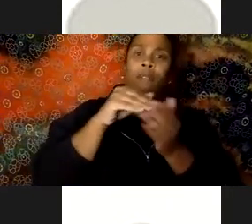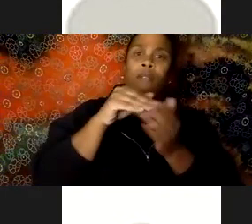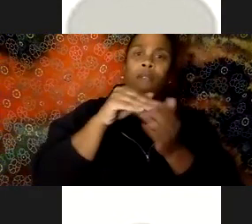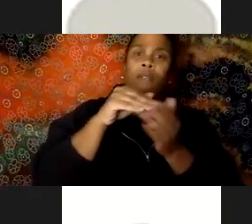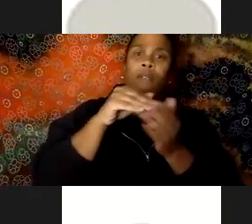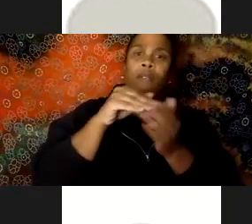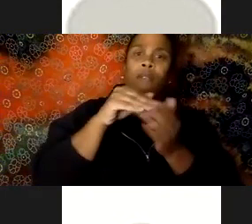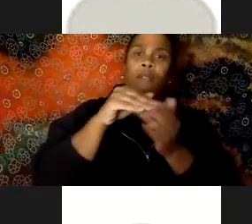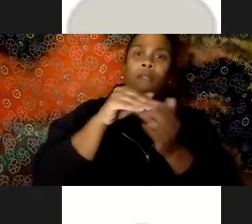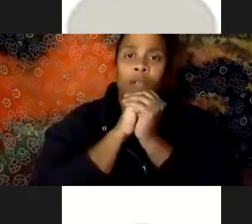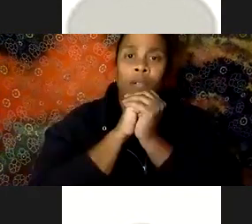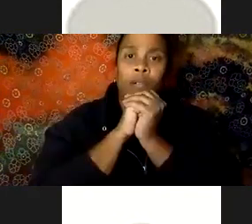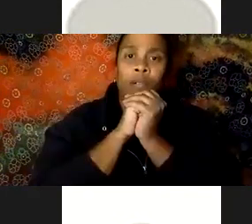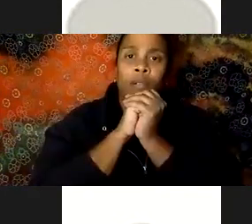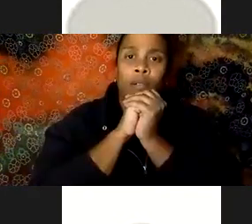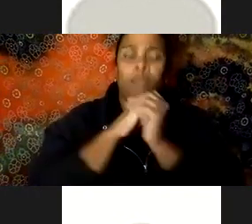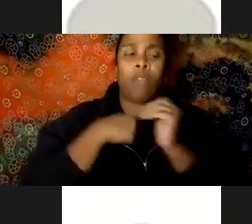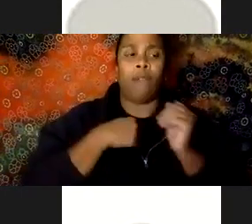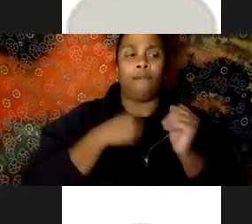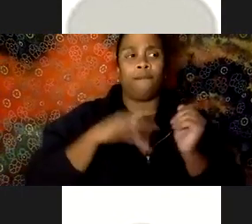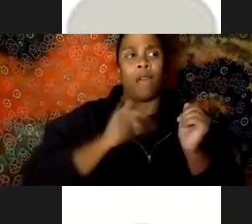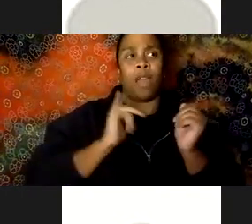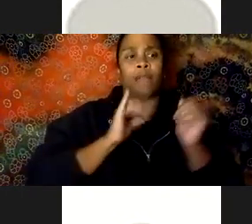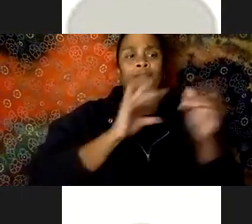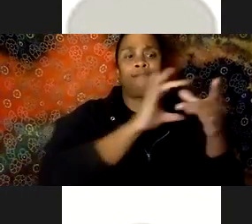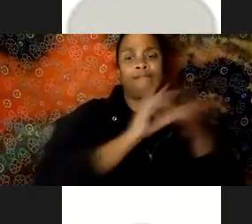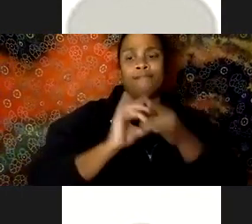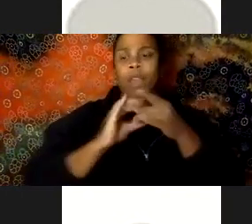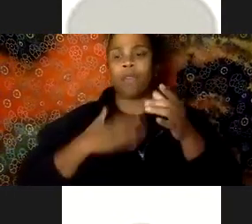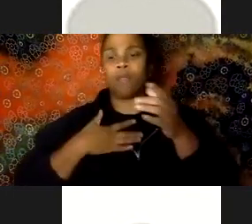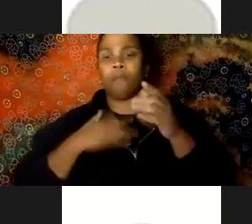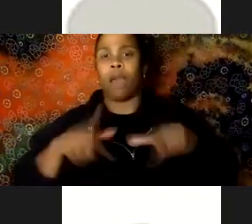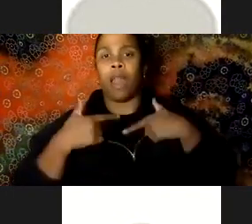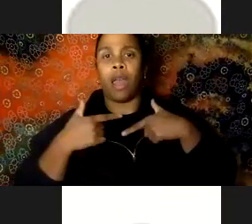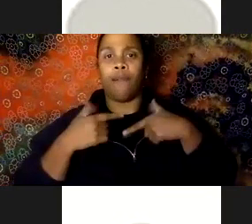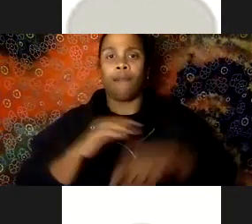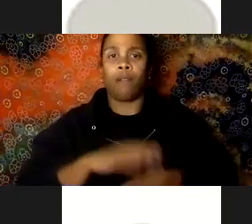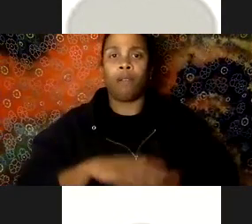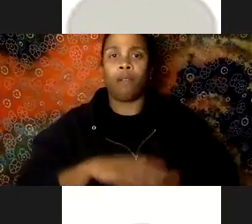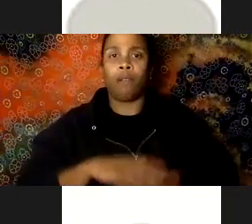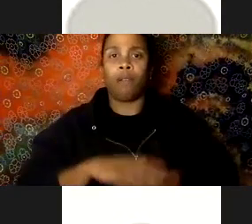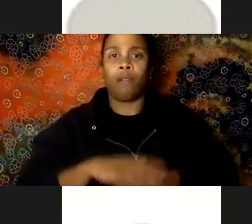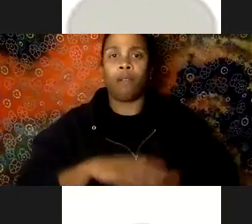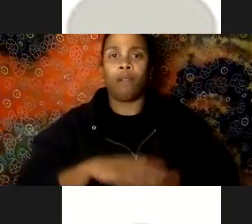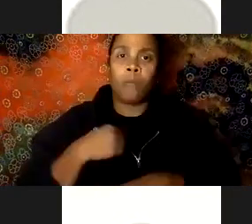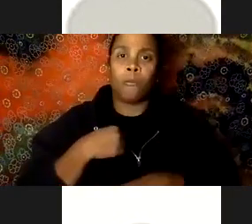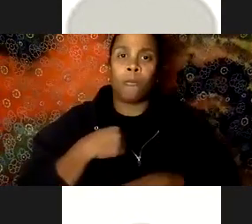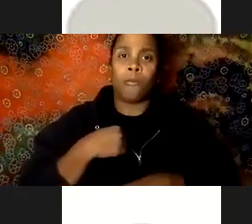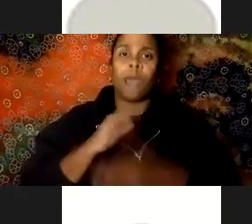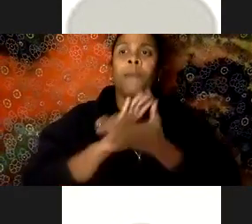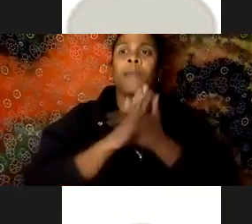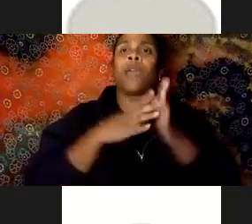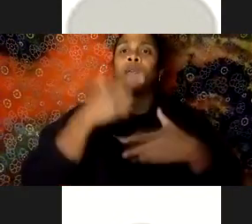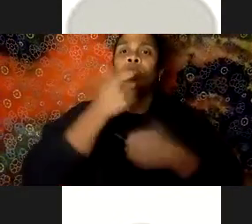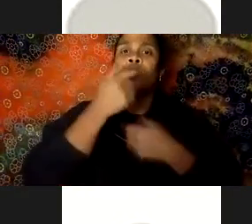right, along my life. And I first connected with, I think, paganism and Wicca even before I explored anything else